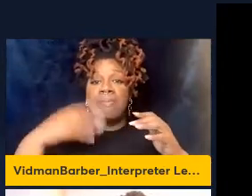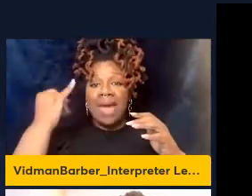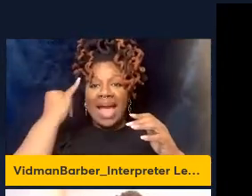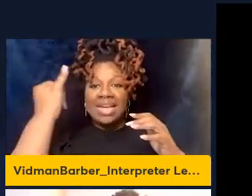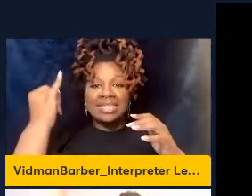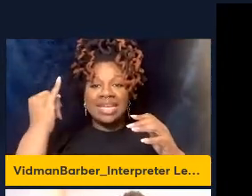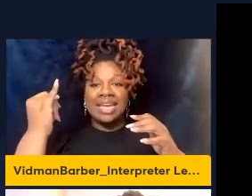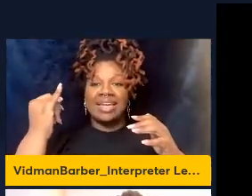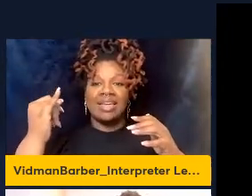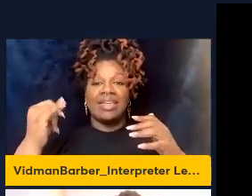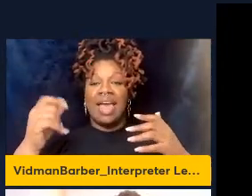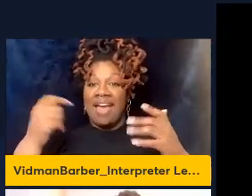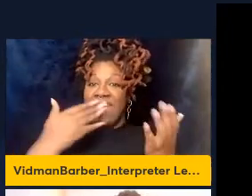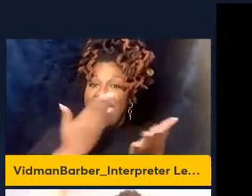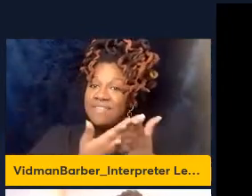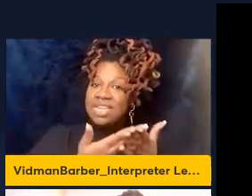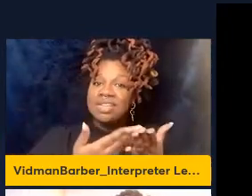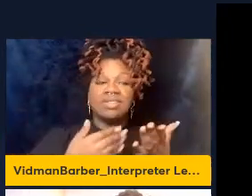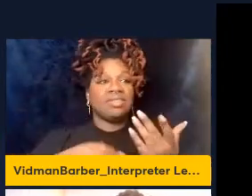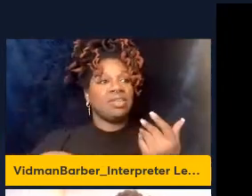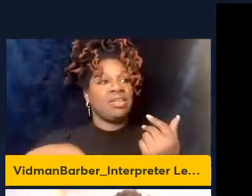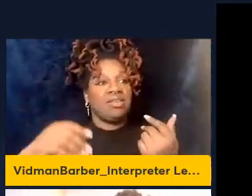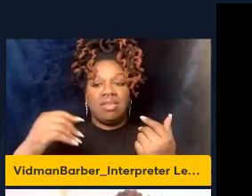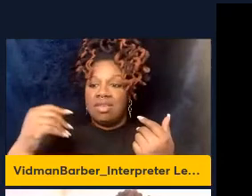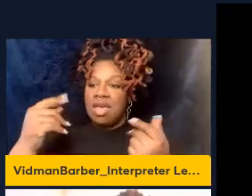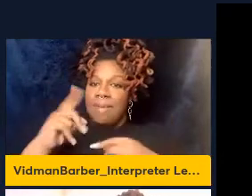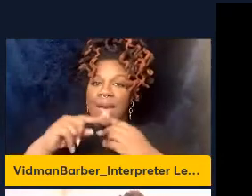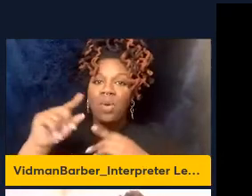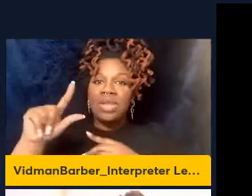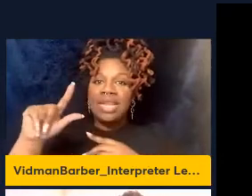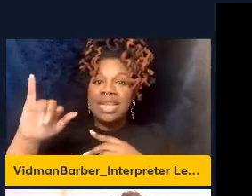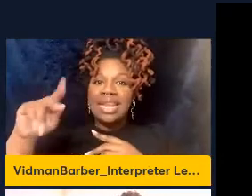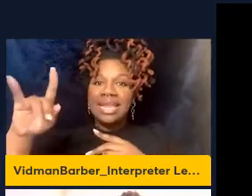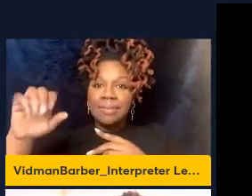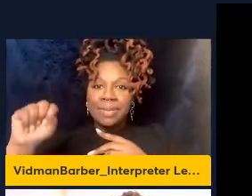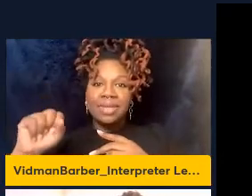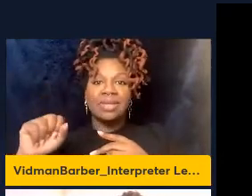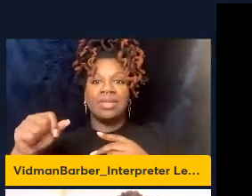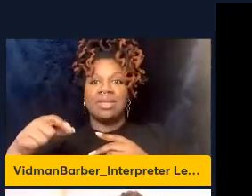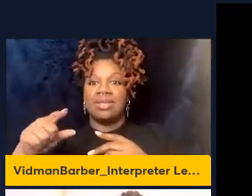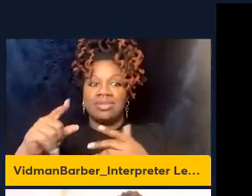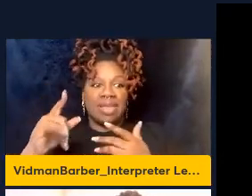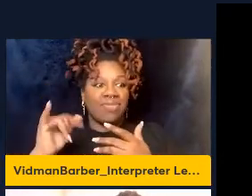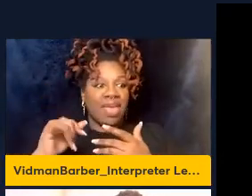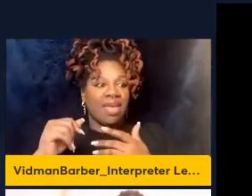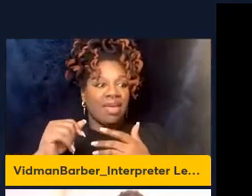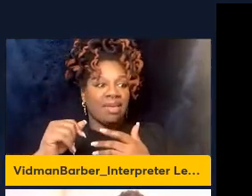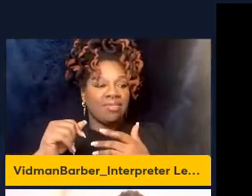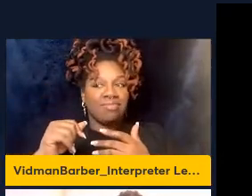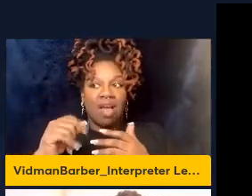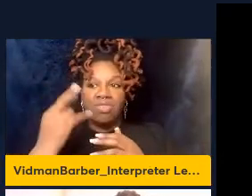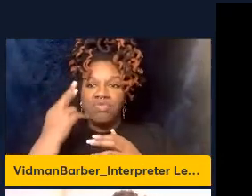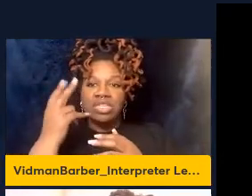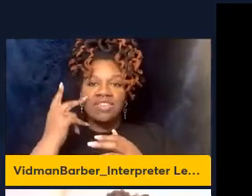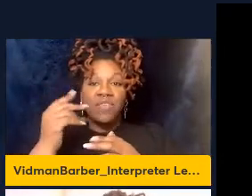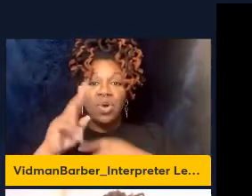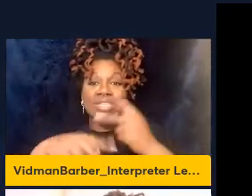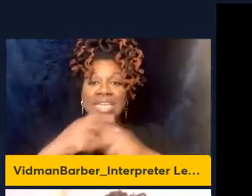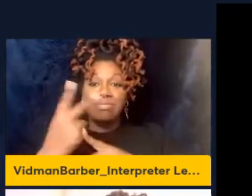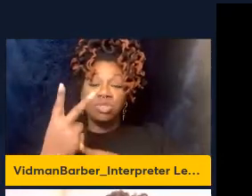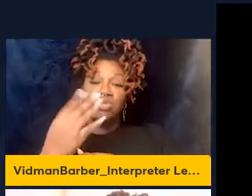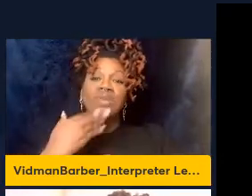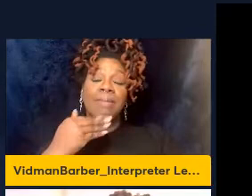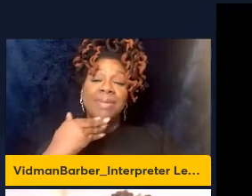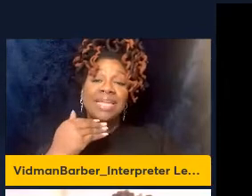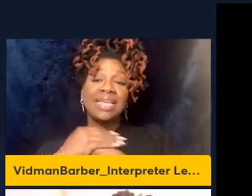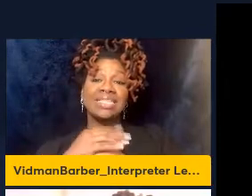somewhere, right? I have evidence that these lipids could be driving determinants of type 2 diabetes. And if so, this would change how we